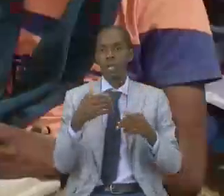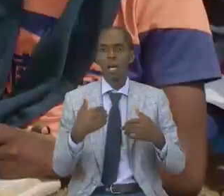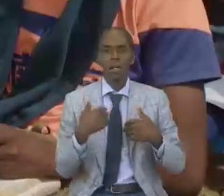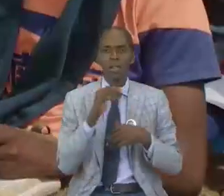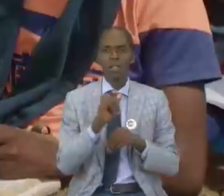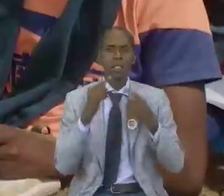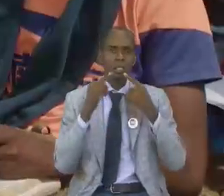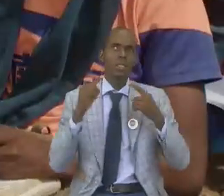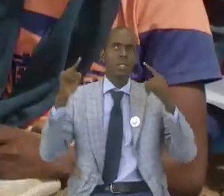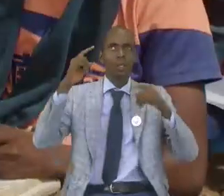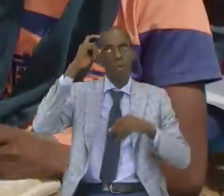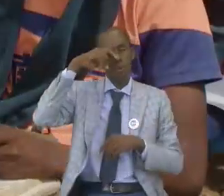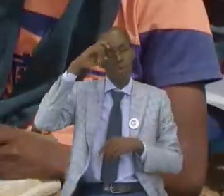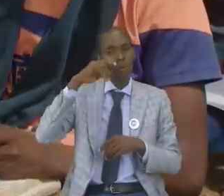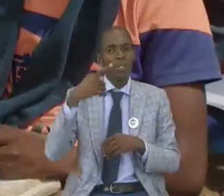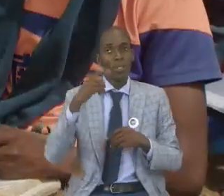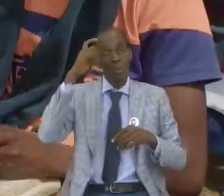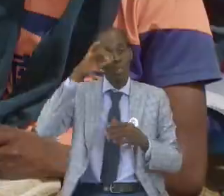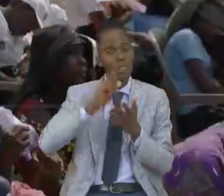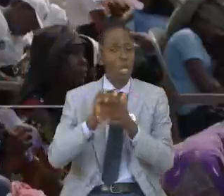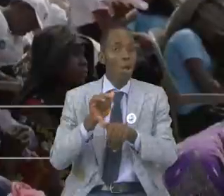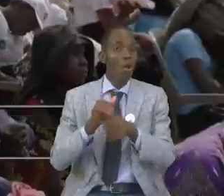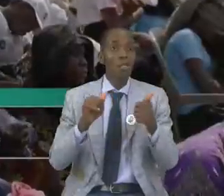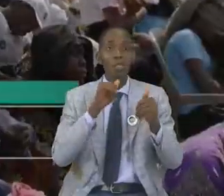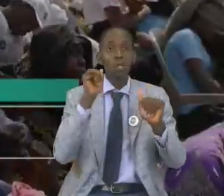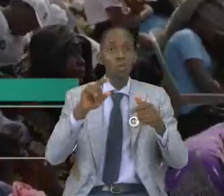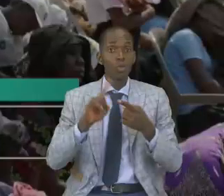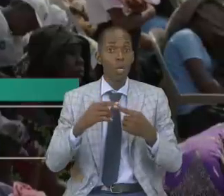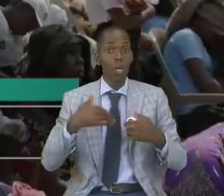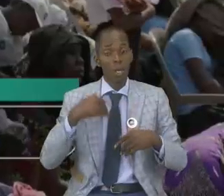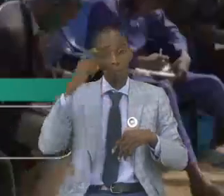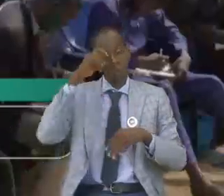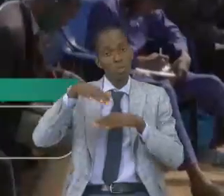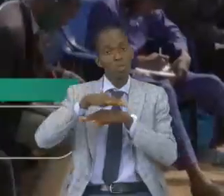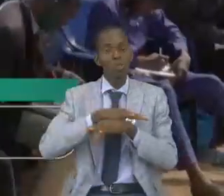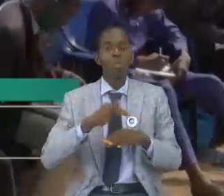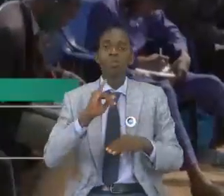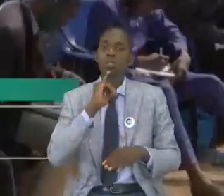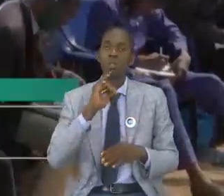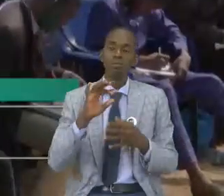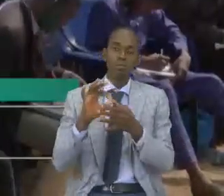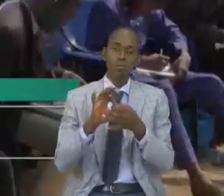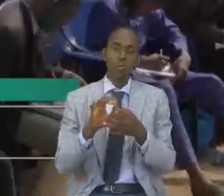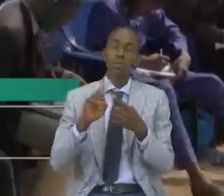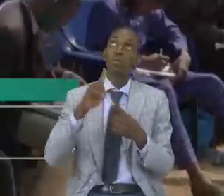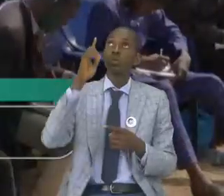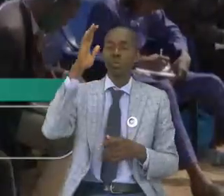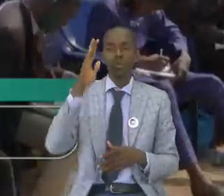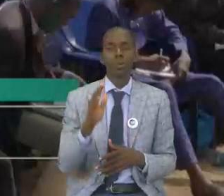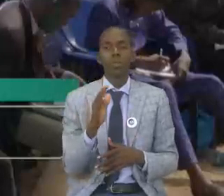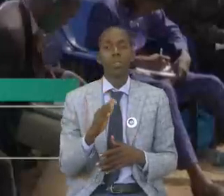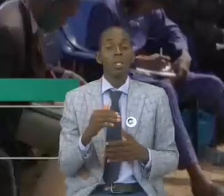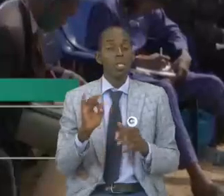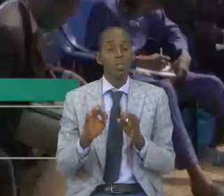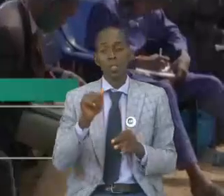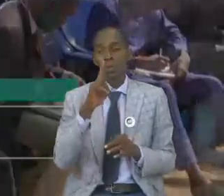The wisdom that other people do not have, wisdom belongs unto God. If any of you lack wisdom, let him ask